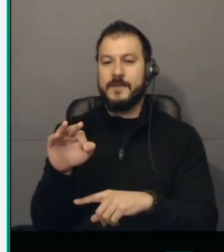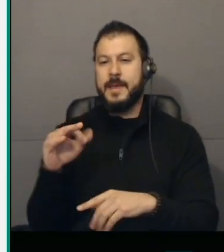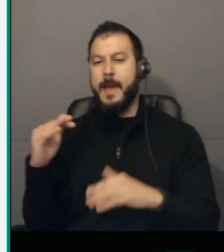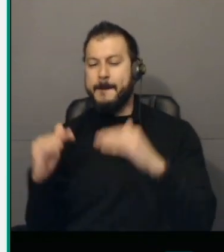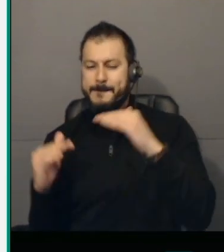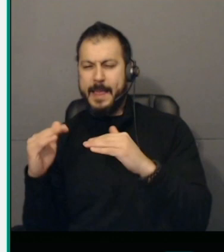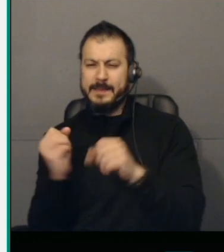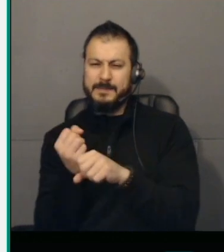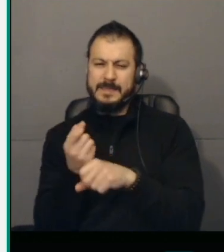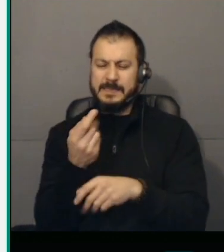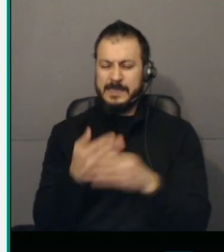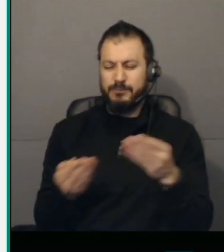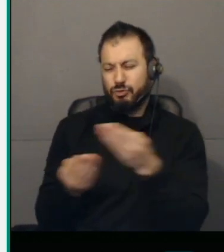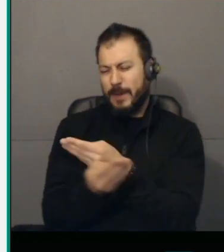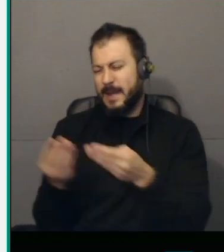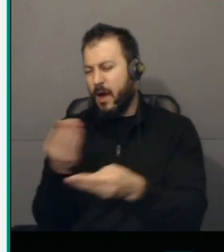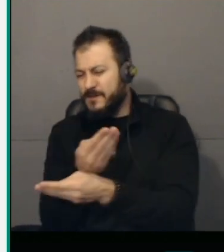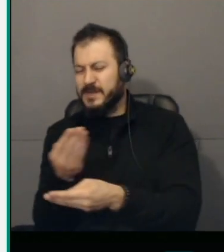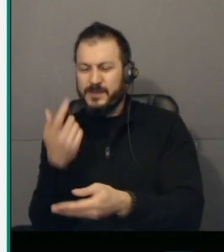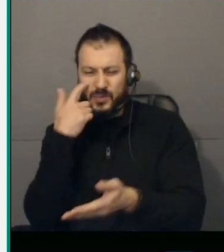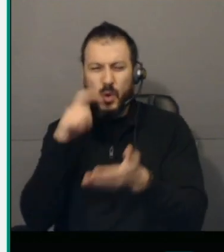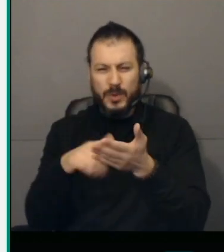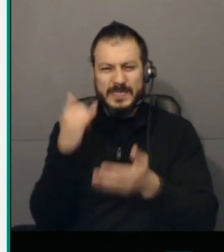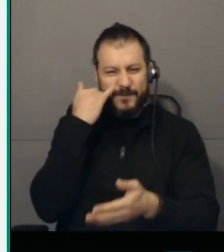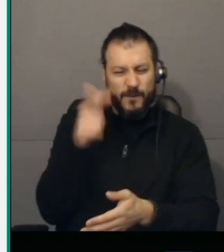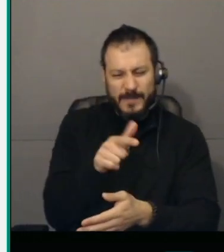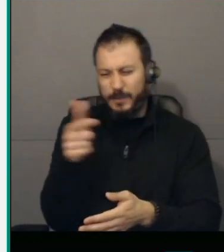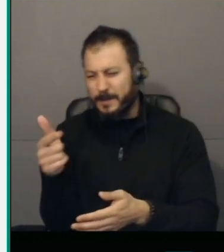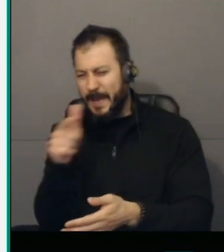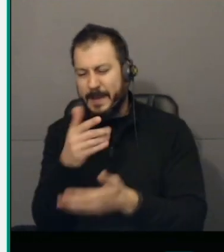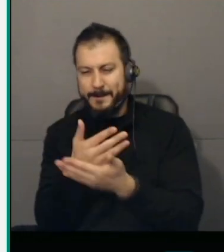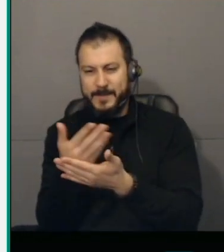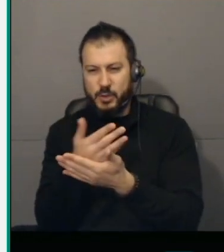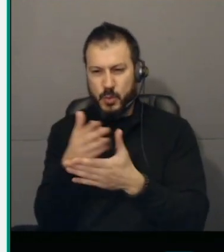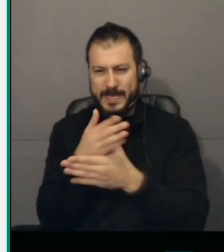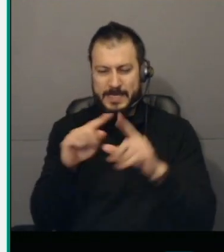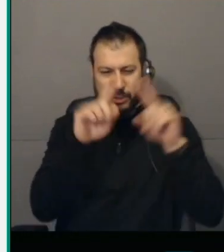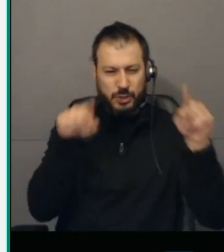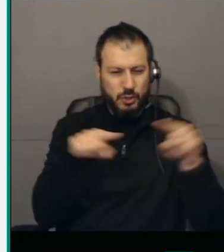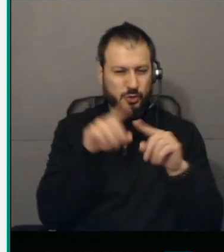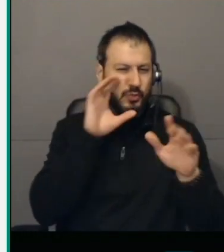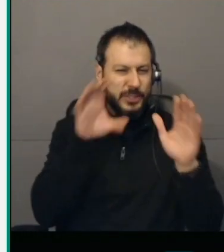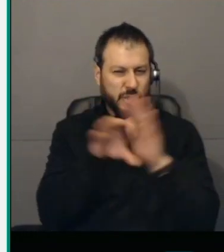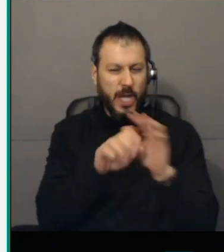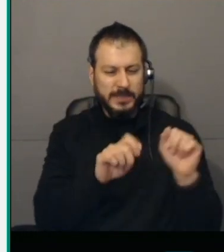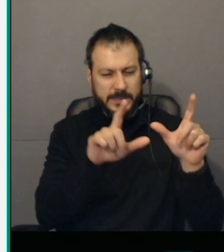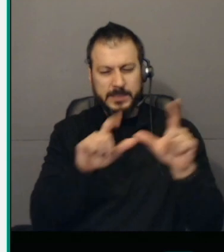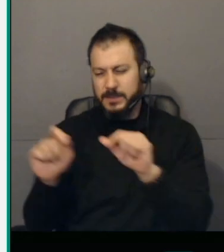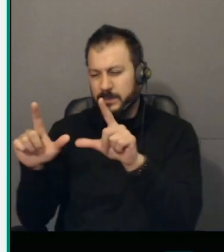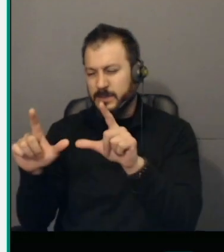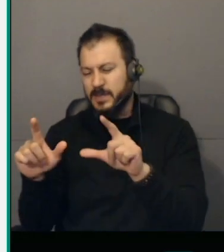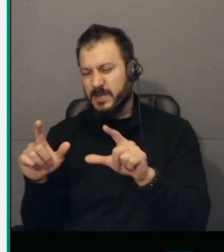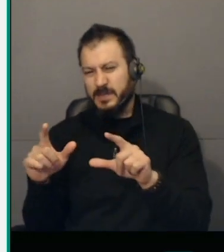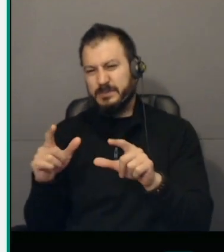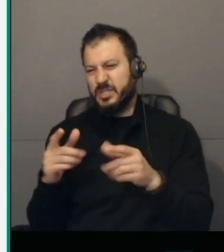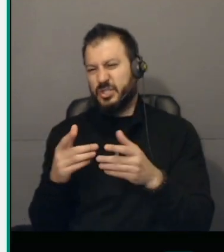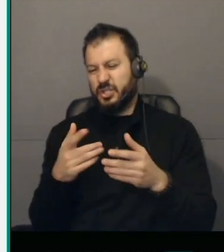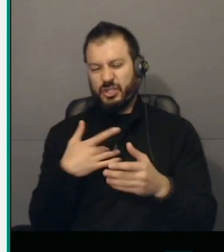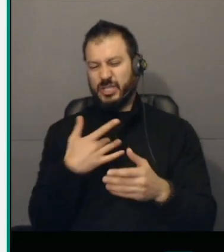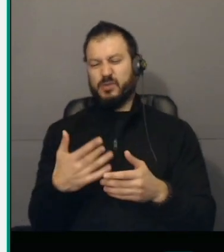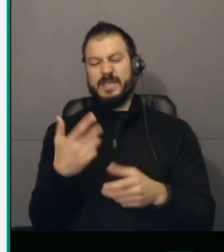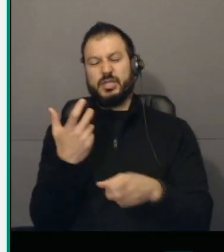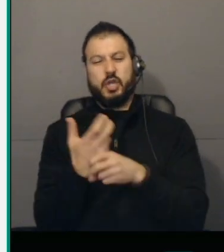makes some minor trade-offs that are noticeable if you're just flickering back and forth between screenshots. But in general, it's largely